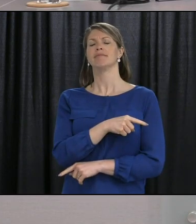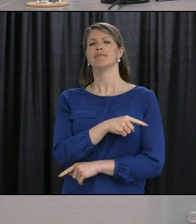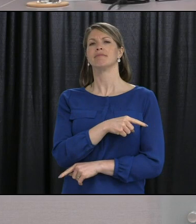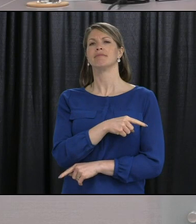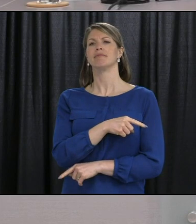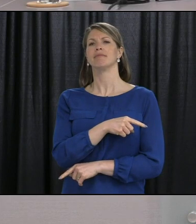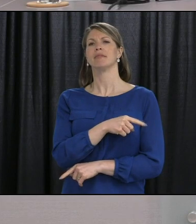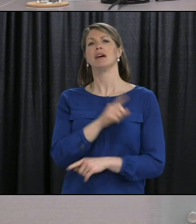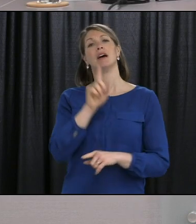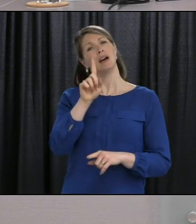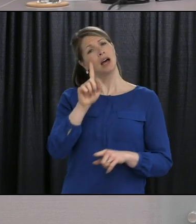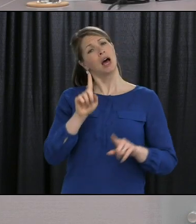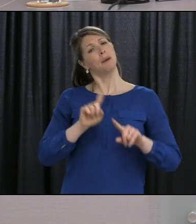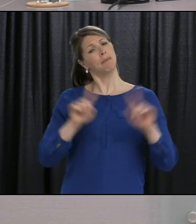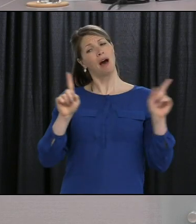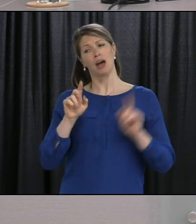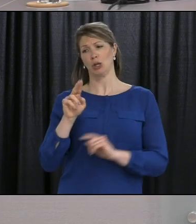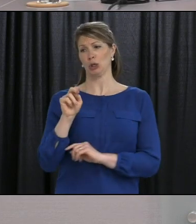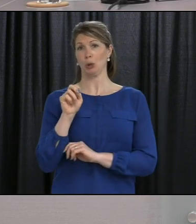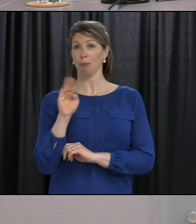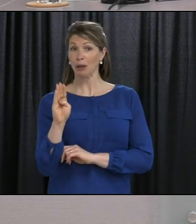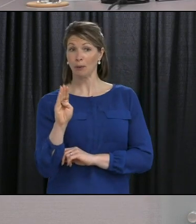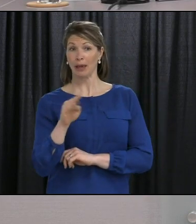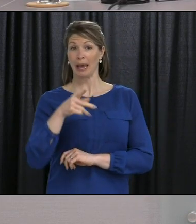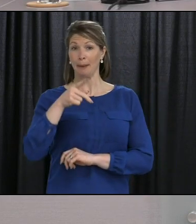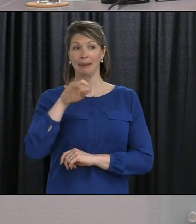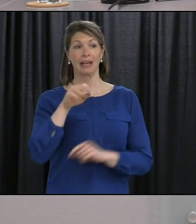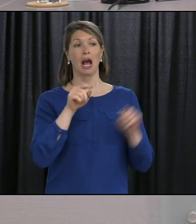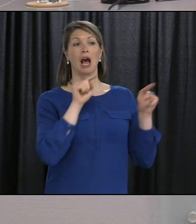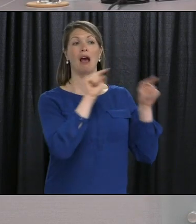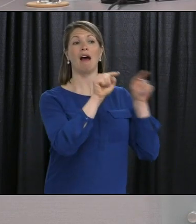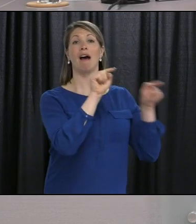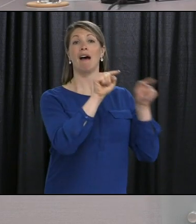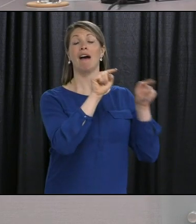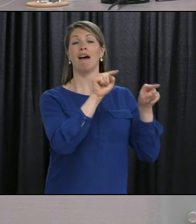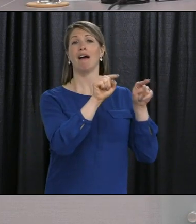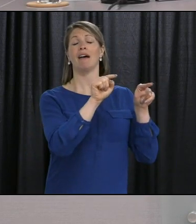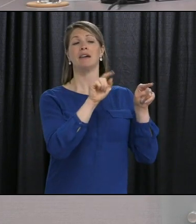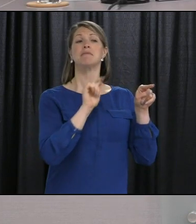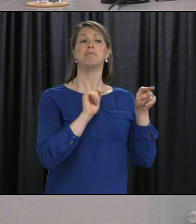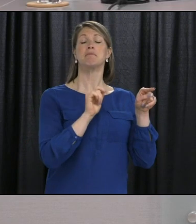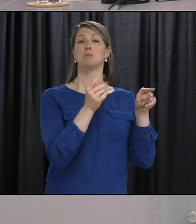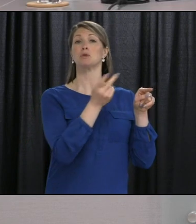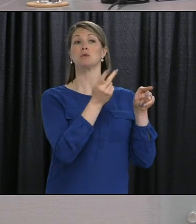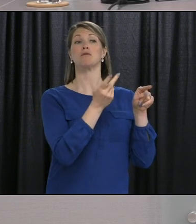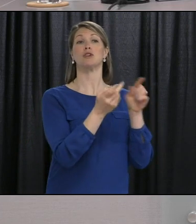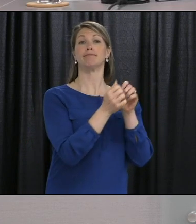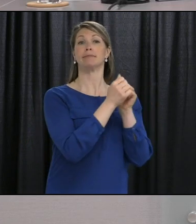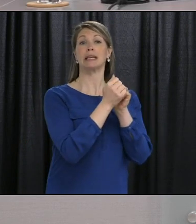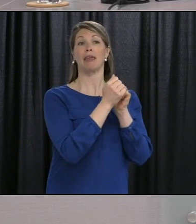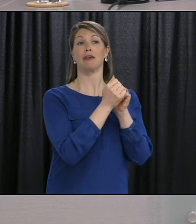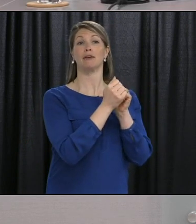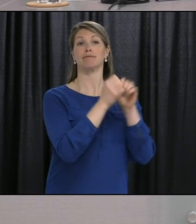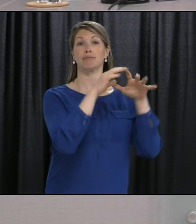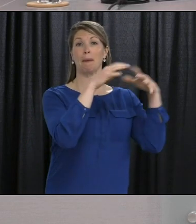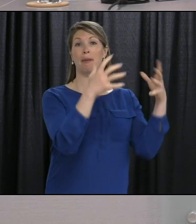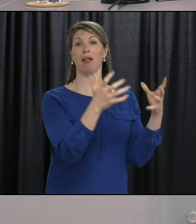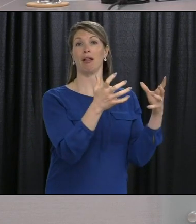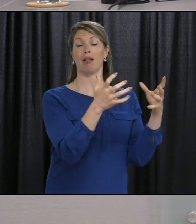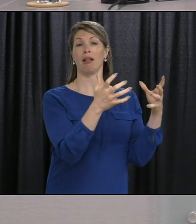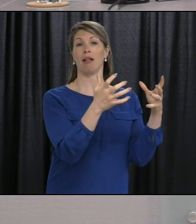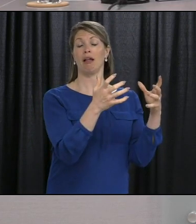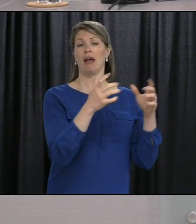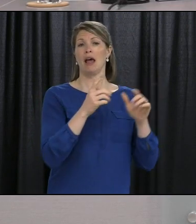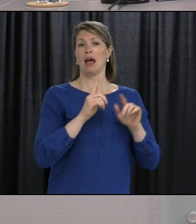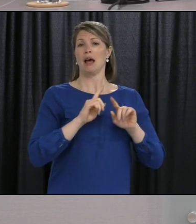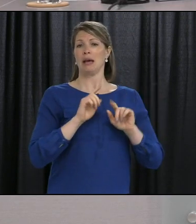versus in PEI or New Brunswick, have to be when this sort of, discussion or consideration is taking place? So,